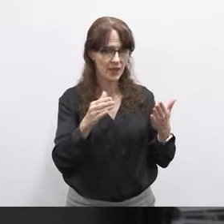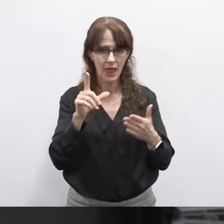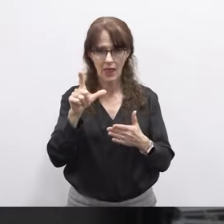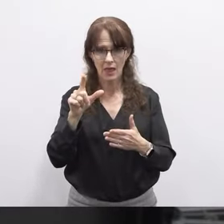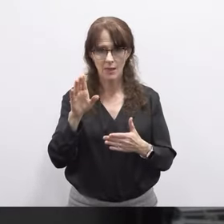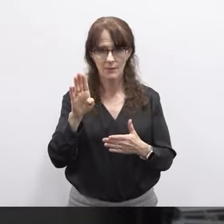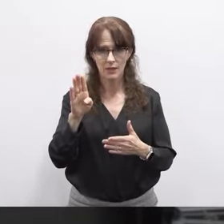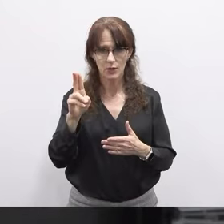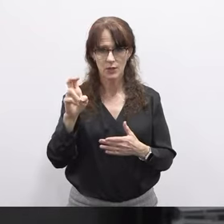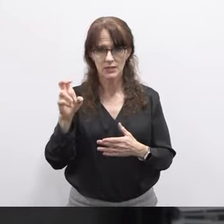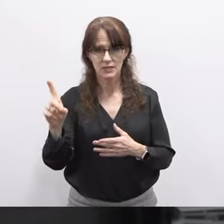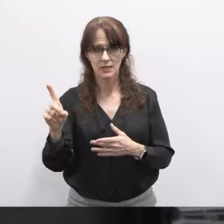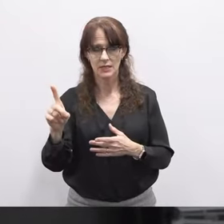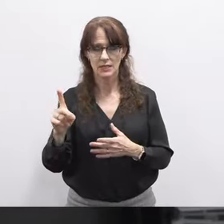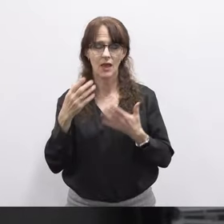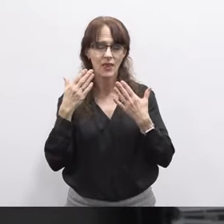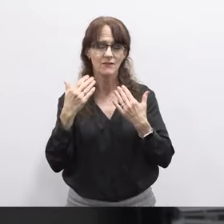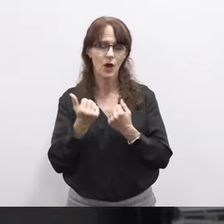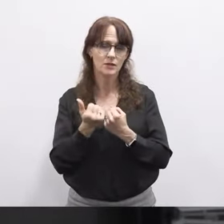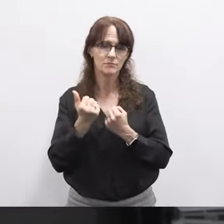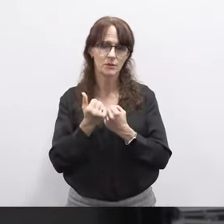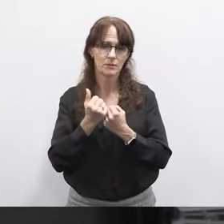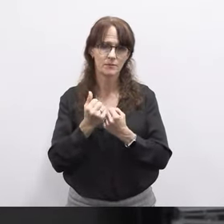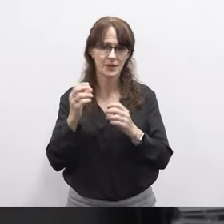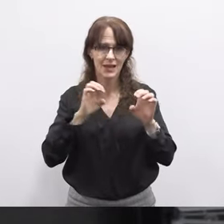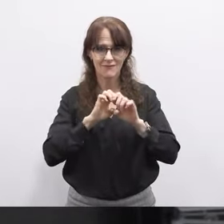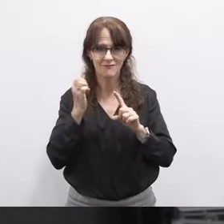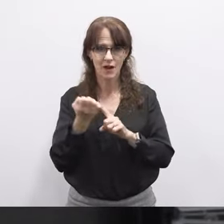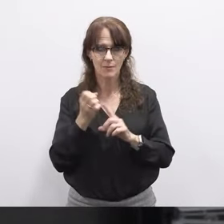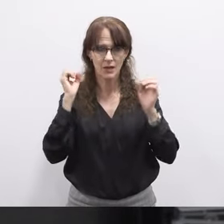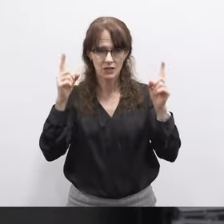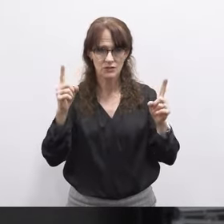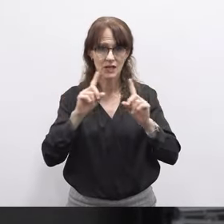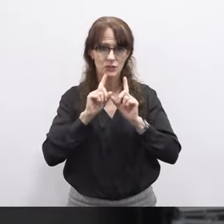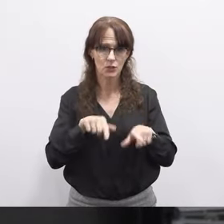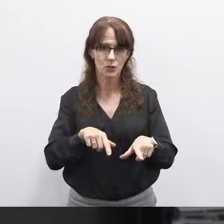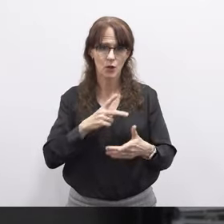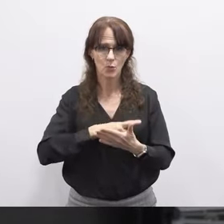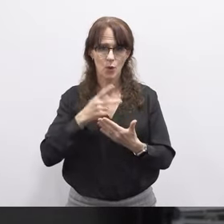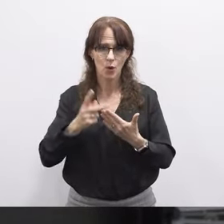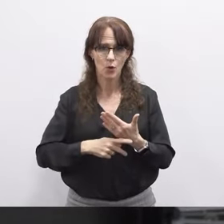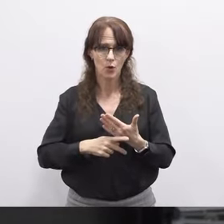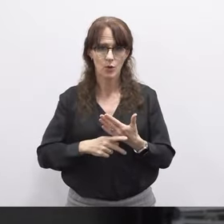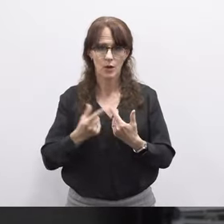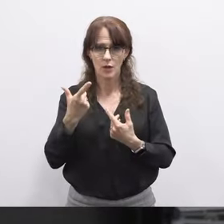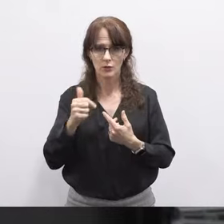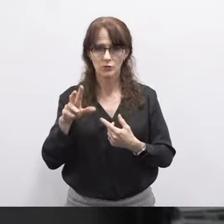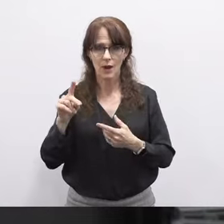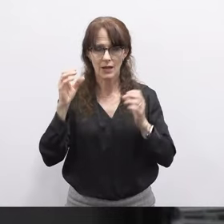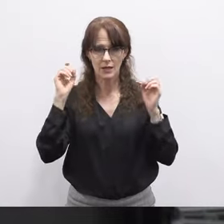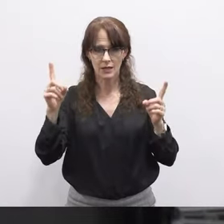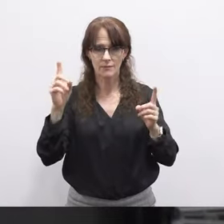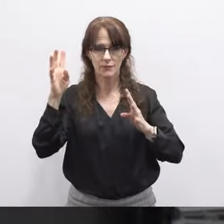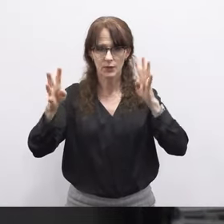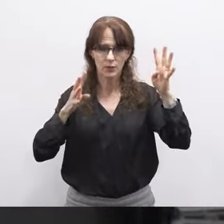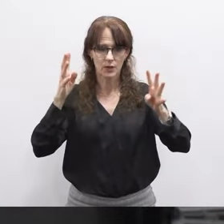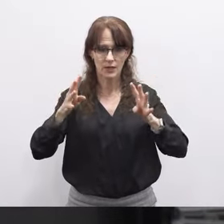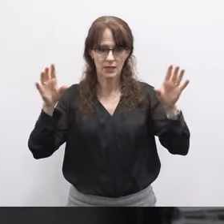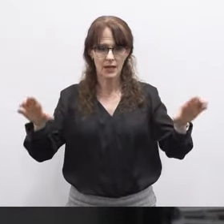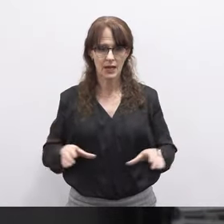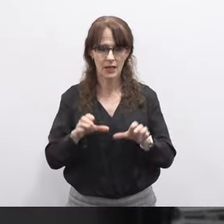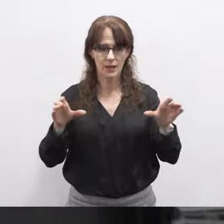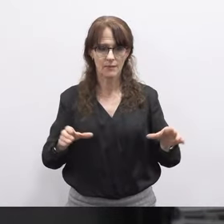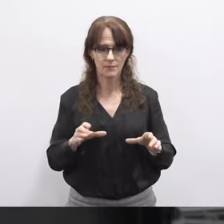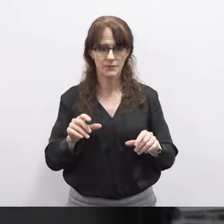your work to support environmental education and solutions through programs such as those by Ground Education, which create educational activities